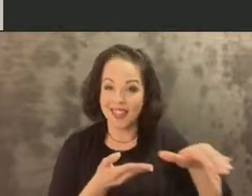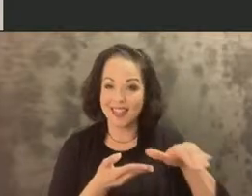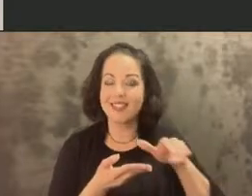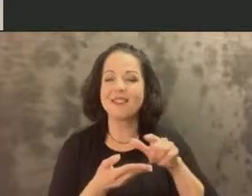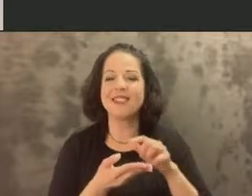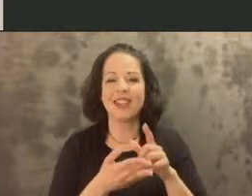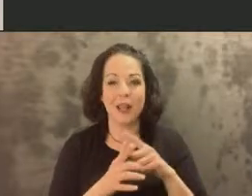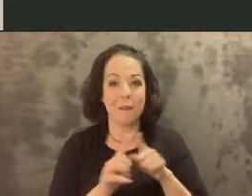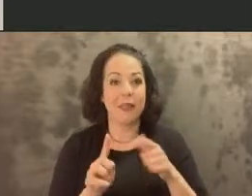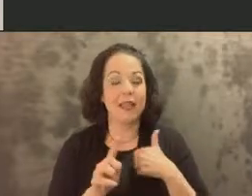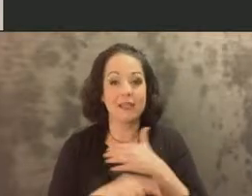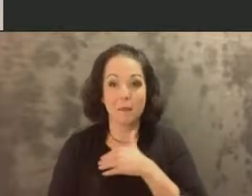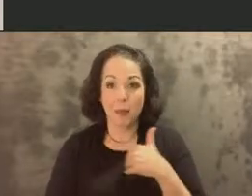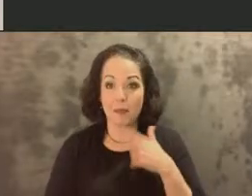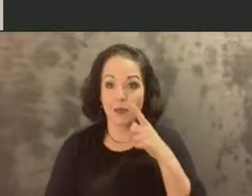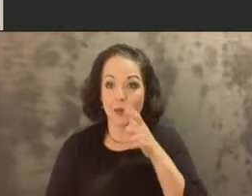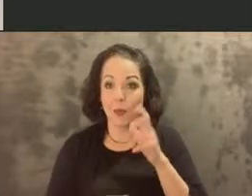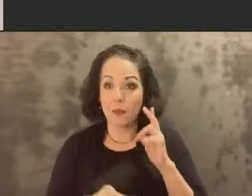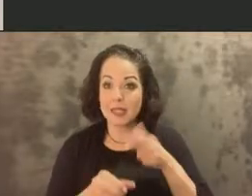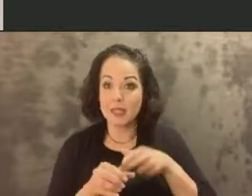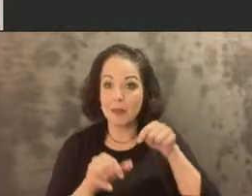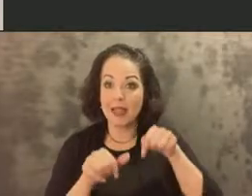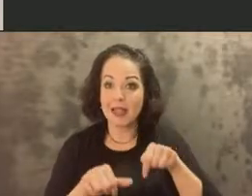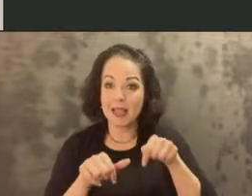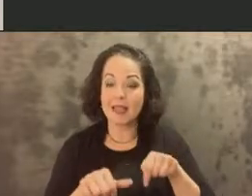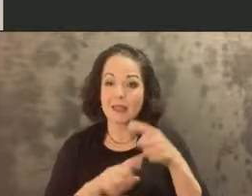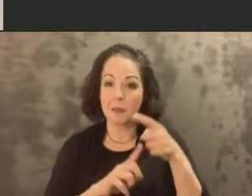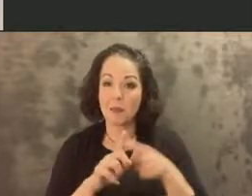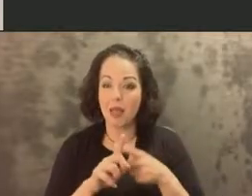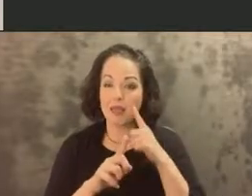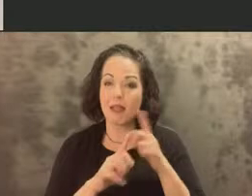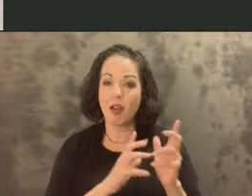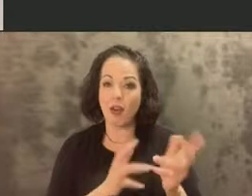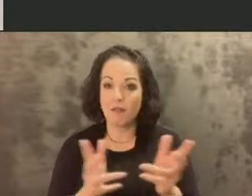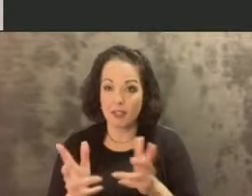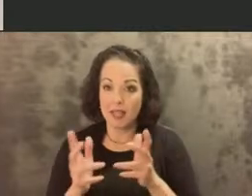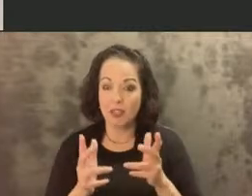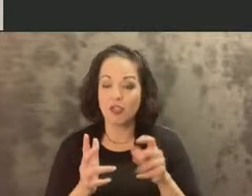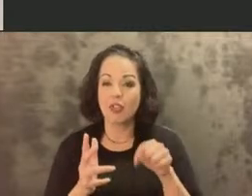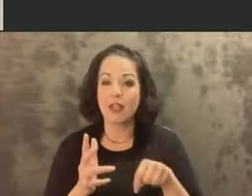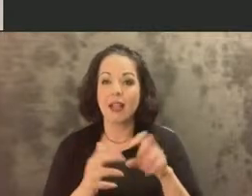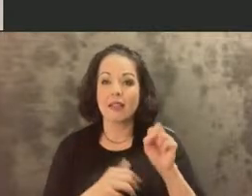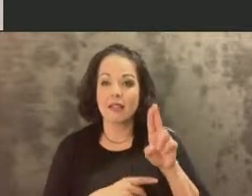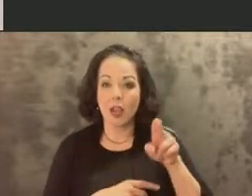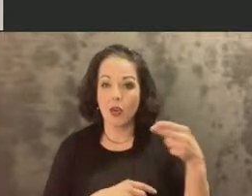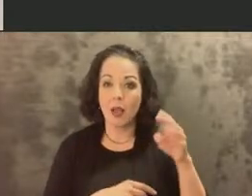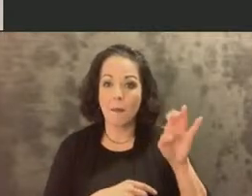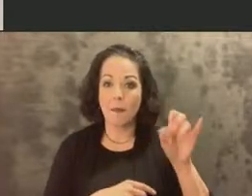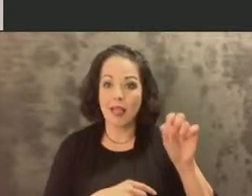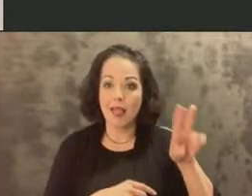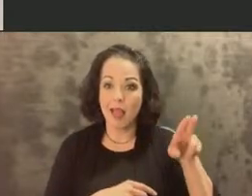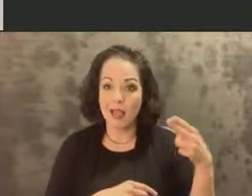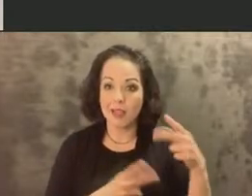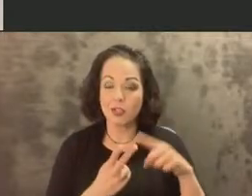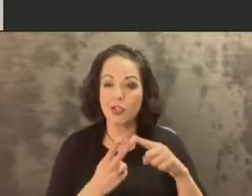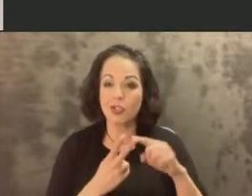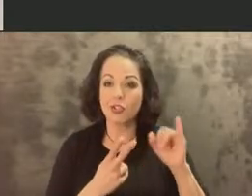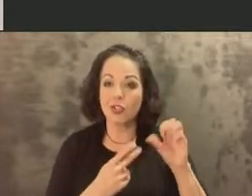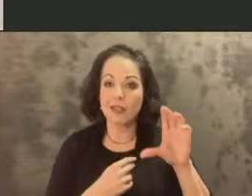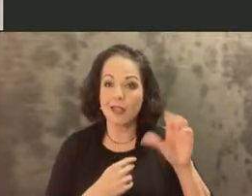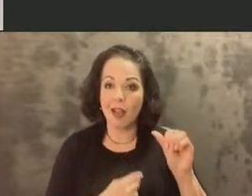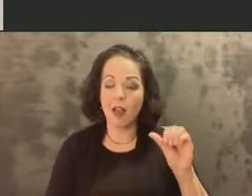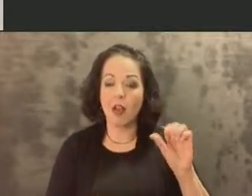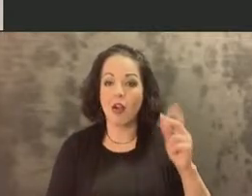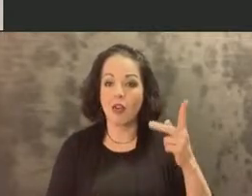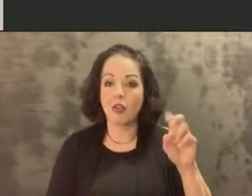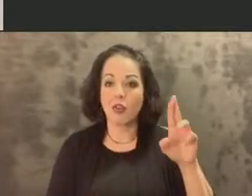it's the members who participate in this month's conversation is Sarah Bleich, Jessica Cartachone,